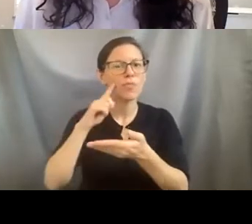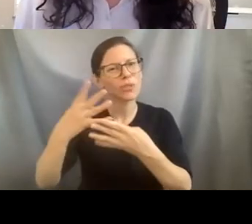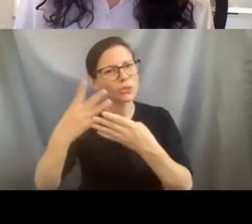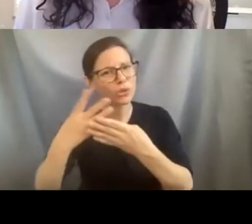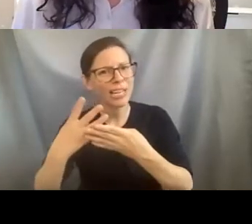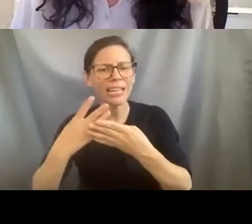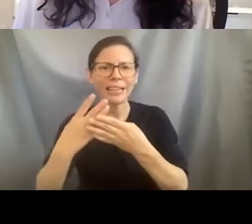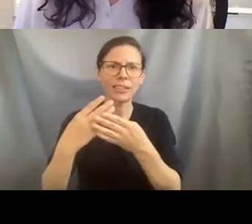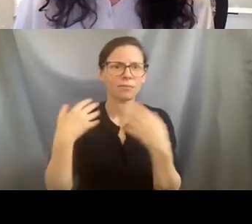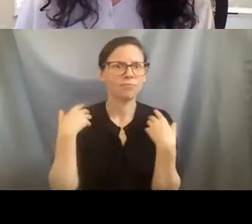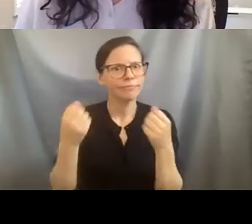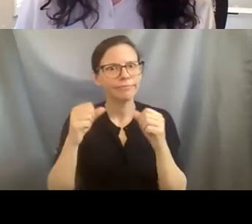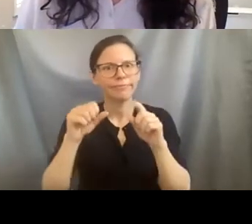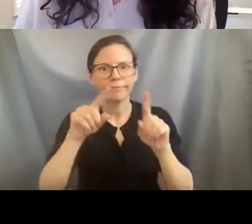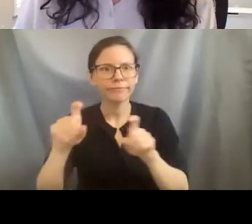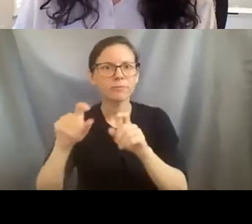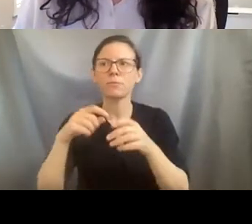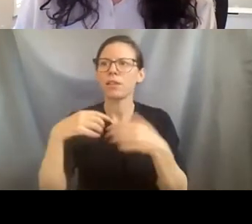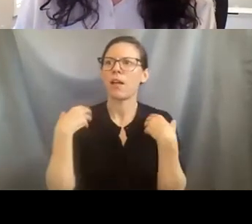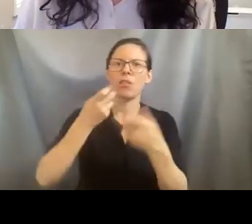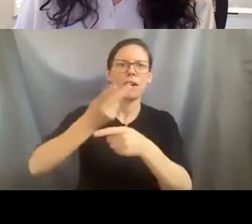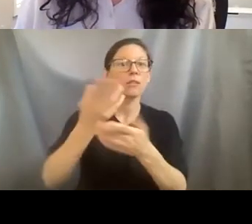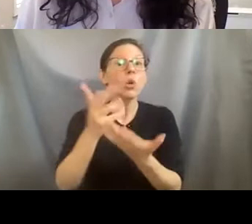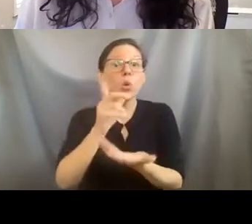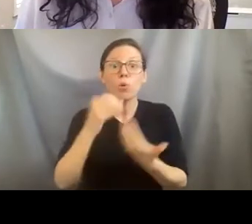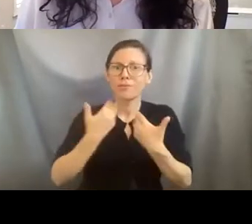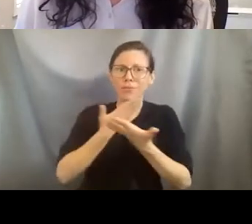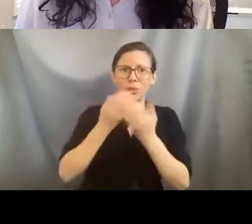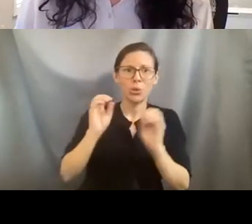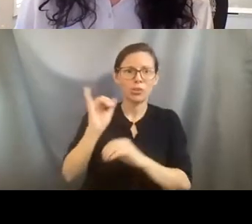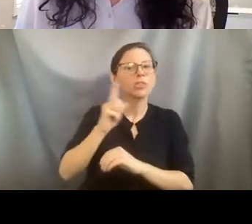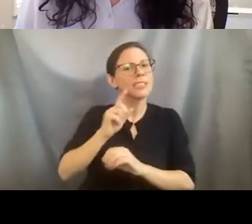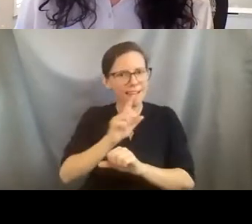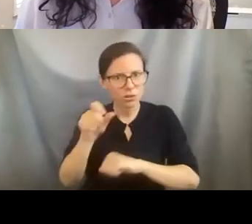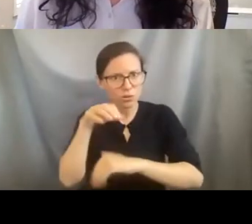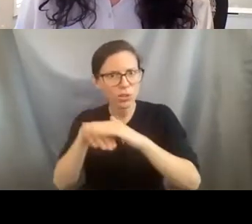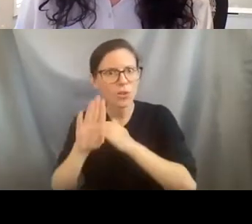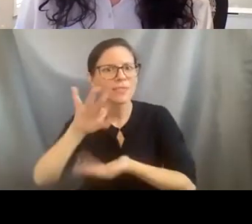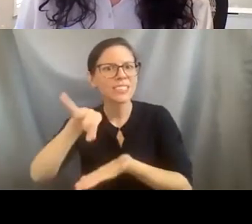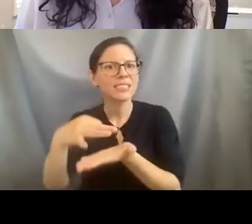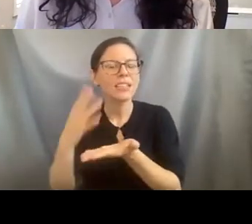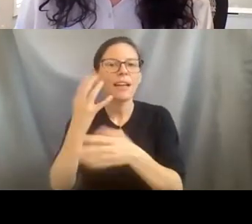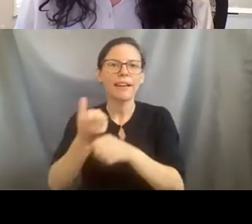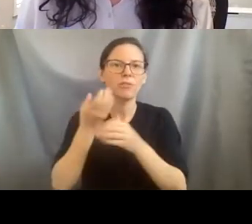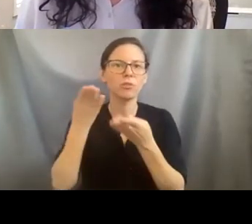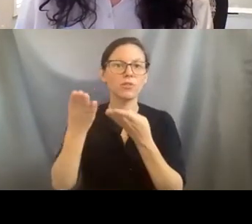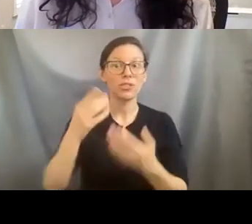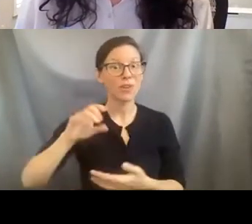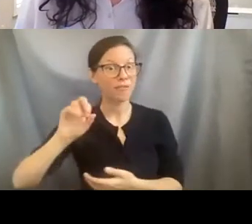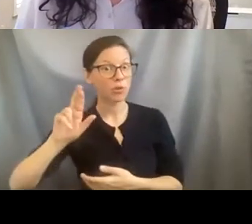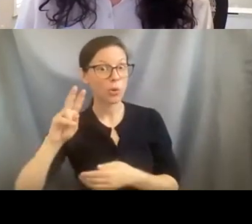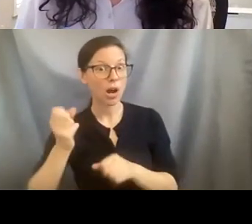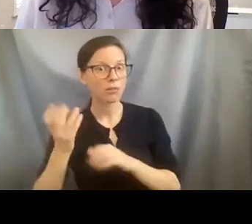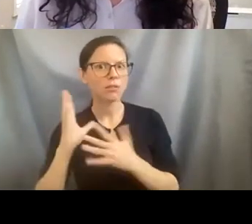Those who don't have insurance can actually go to these facilities and get their services. So if this is overturned, what does it look like as far